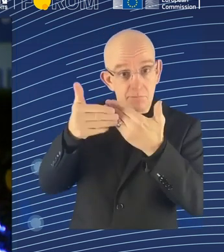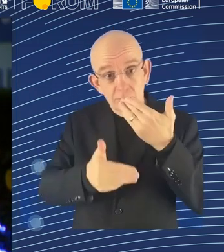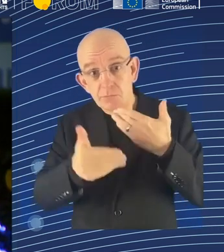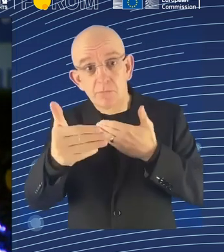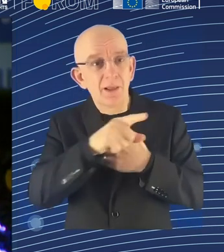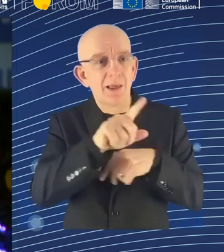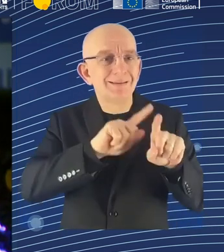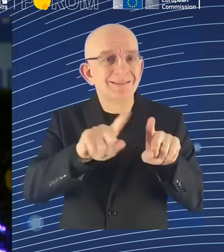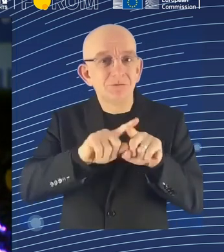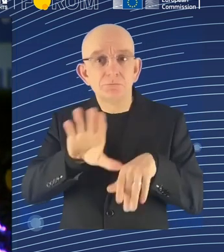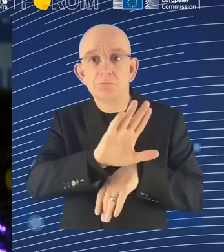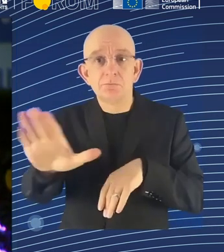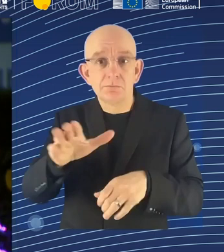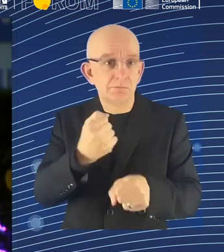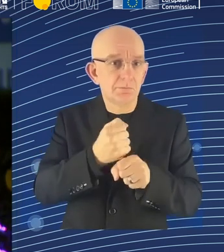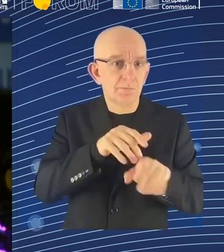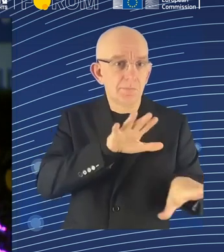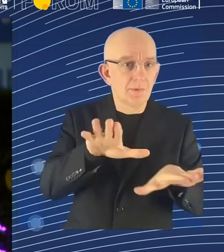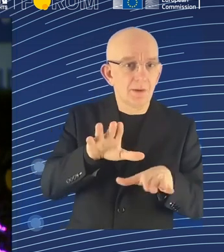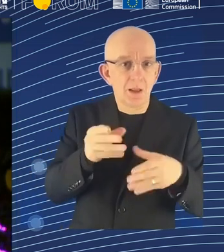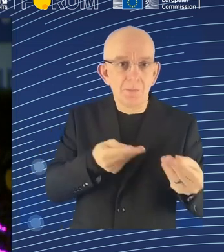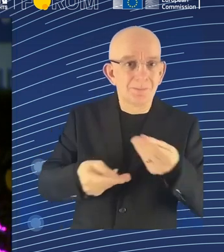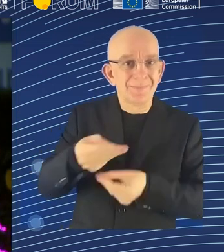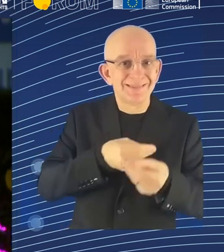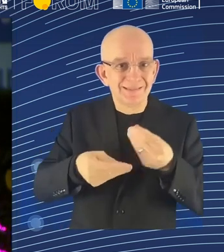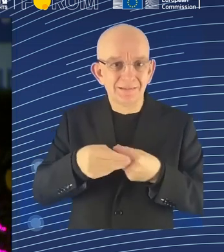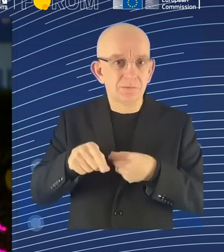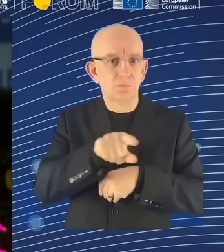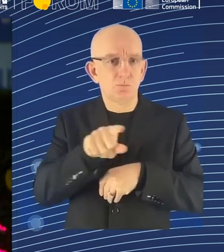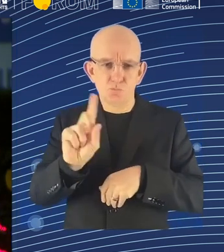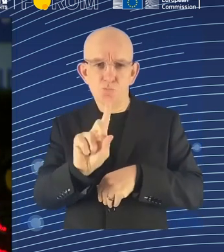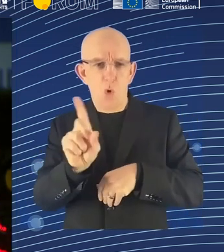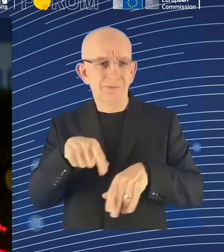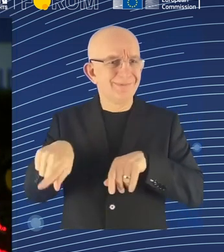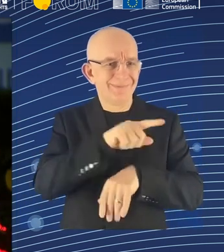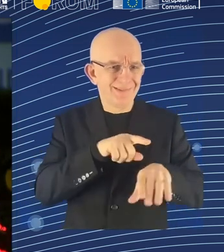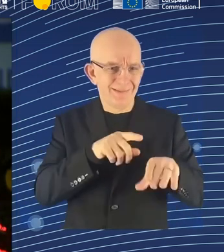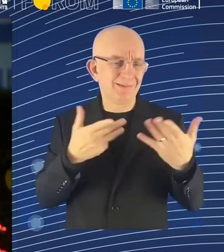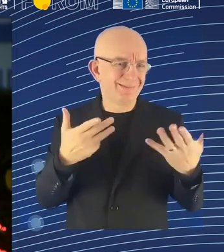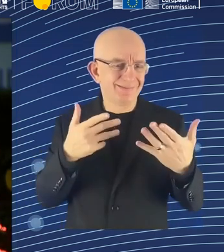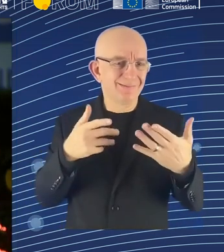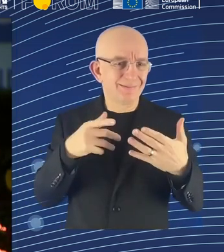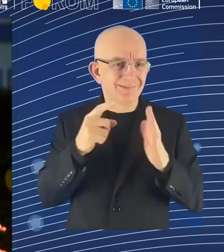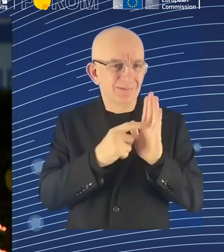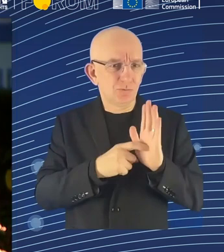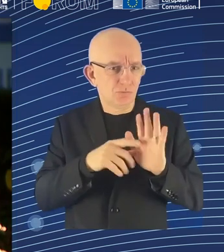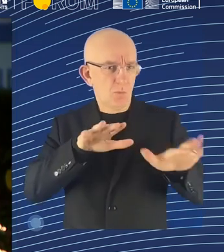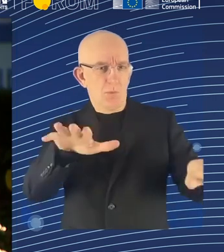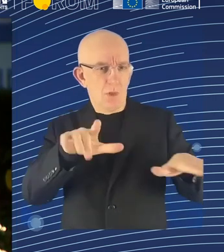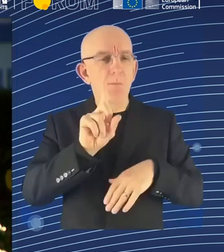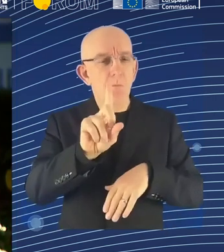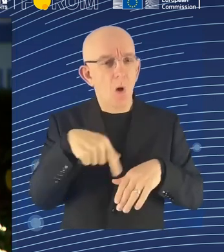And we are shouldering ours in a very simple, very visible way, and certainly not by